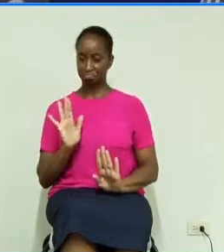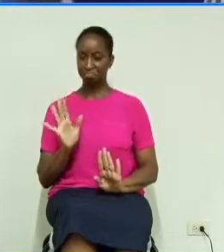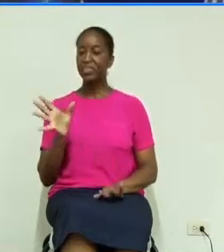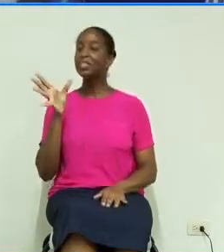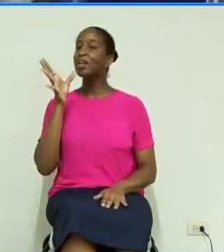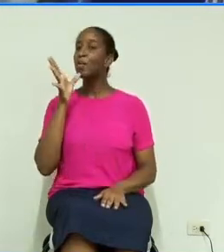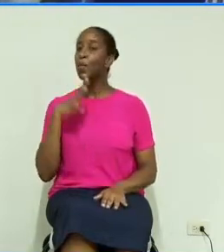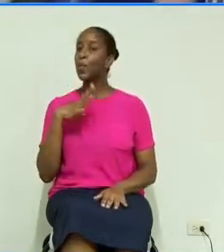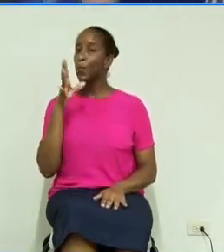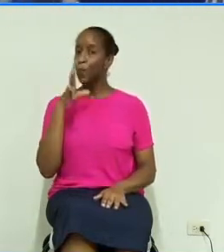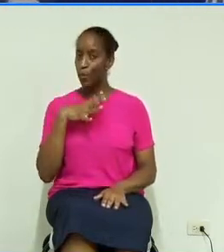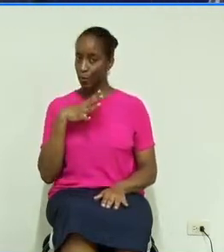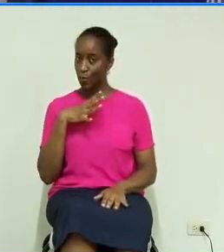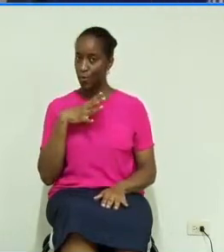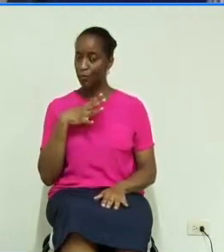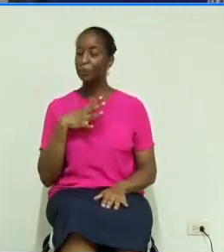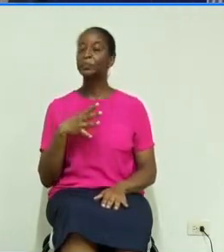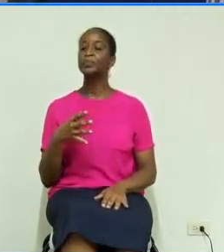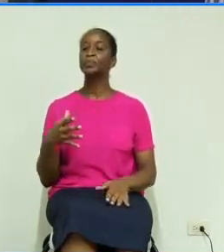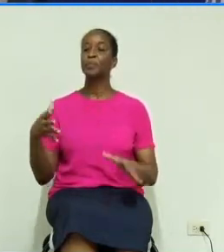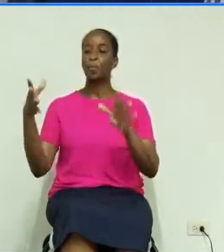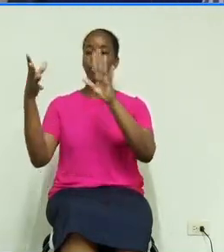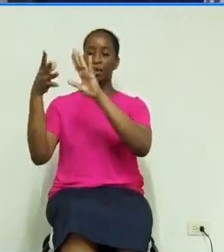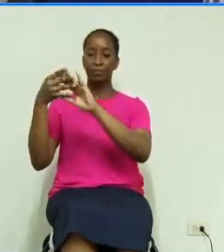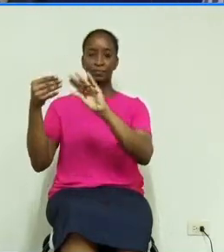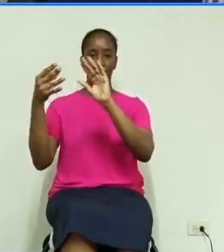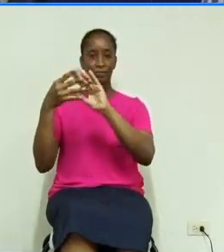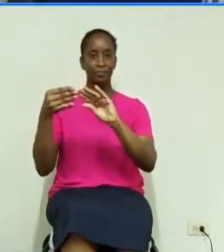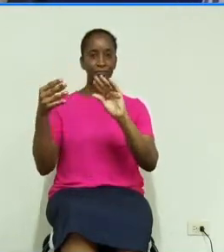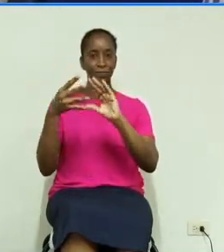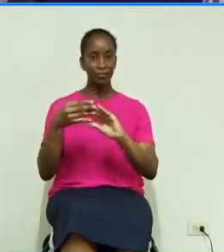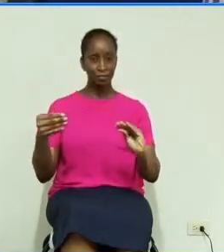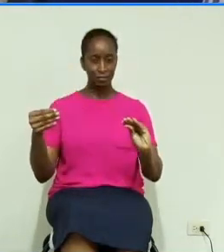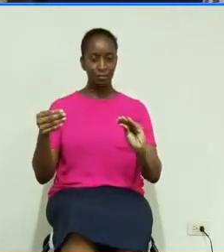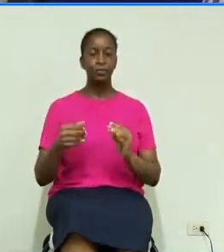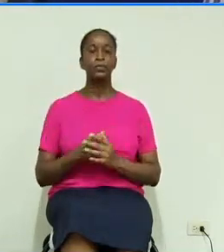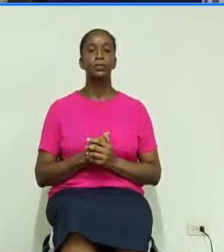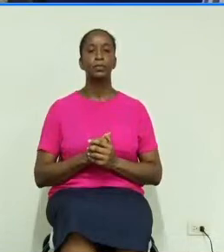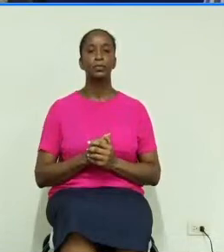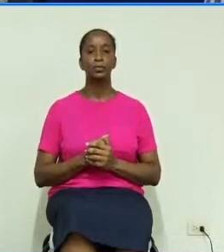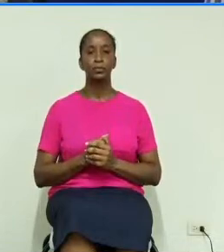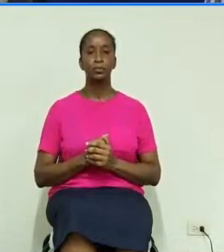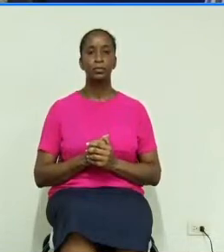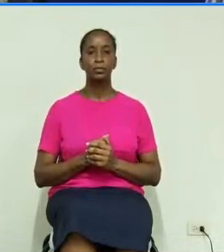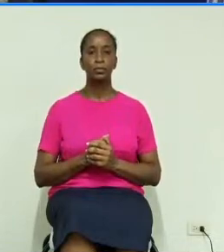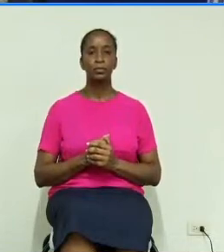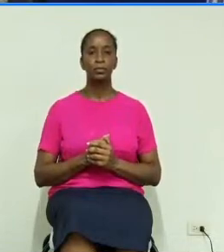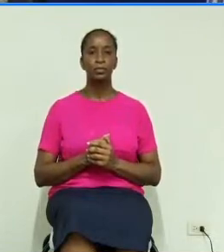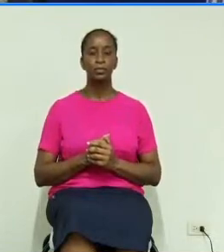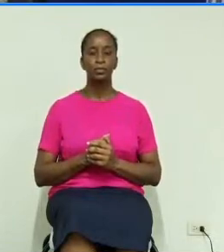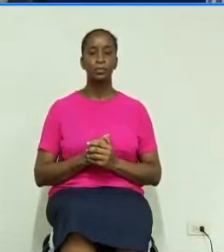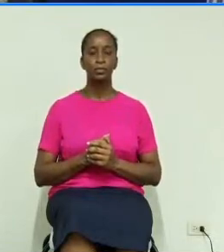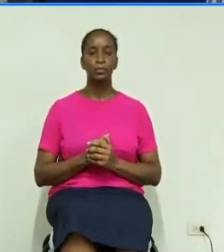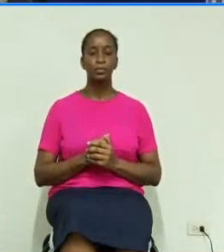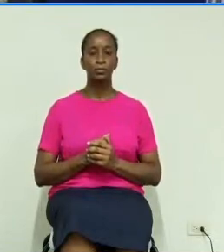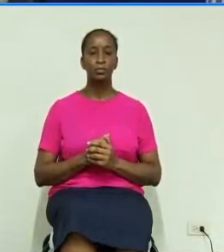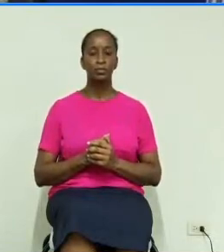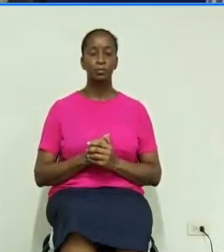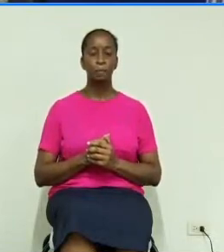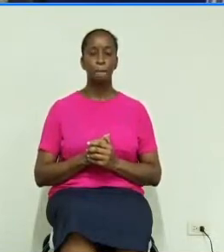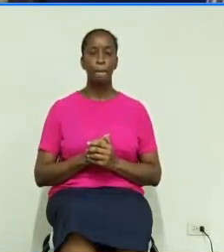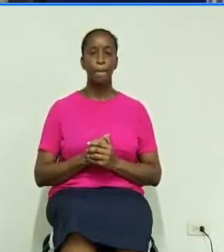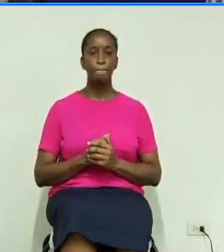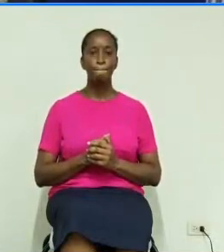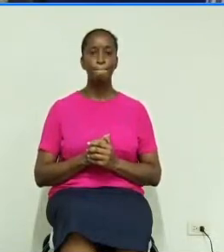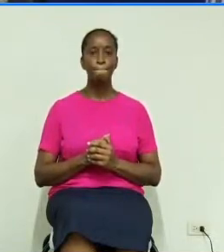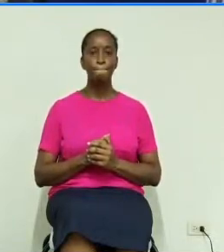but if you would prefer, I would really want to say that having this panel would have also